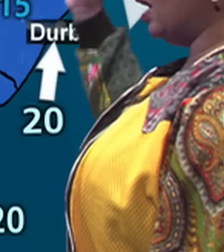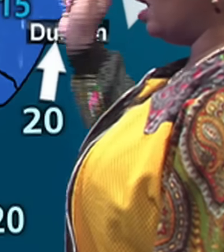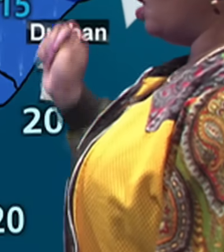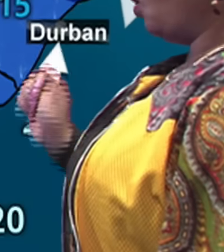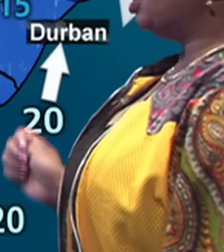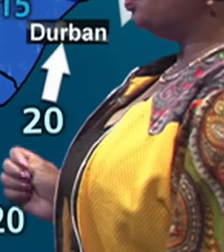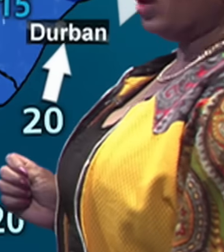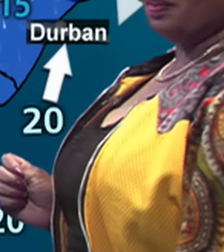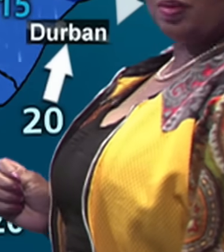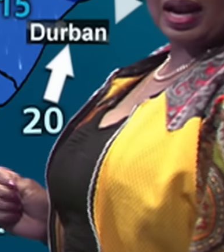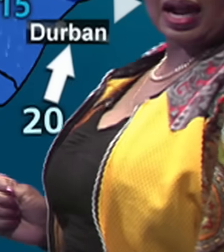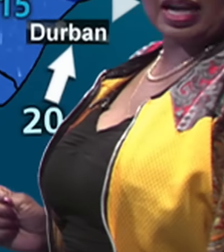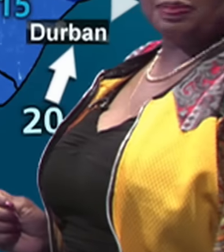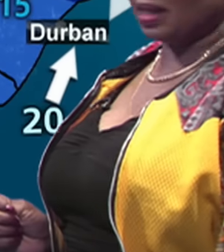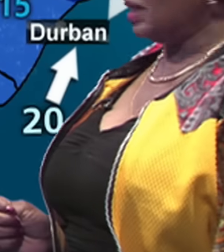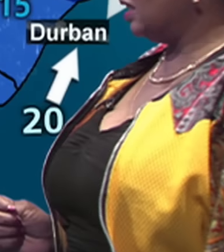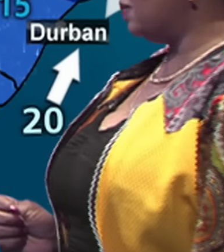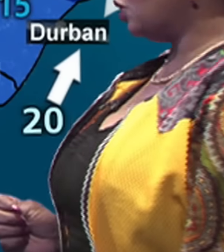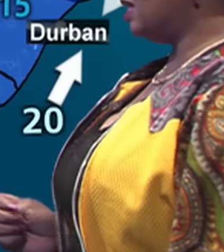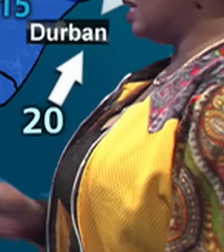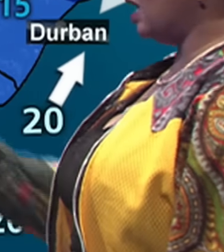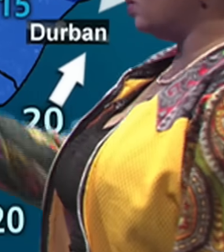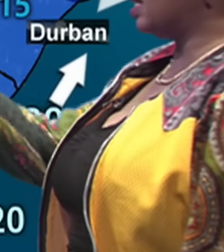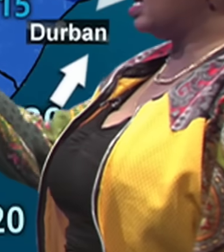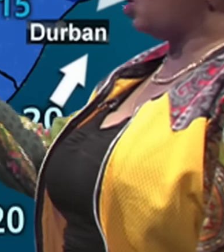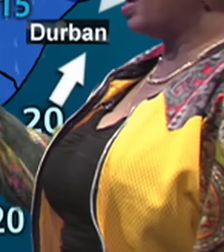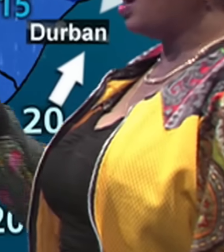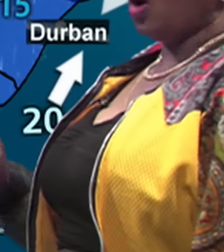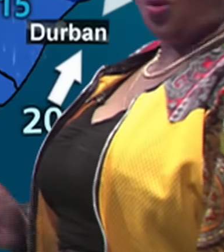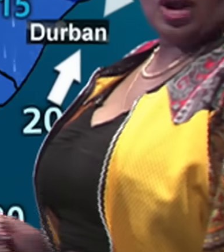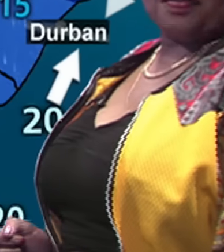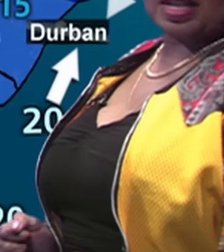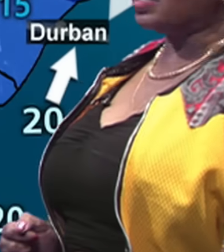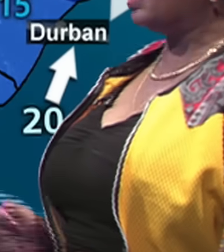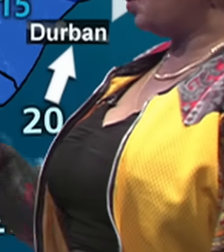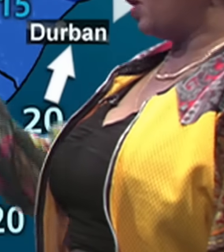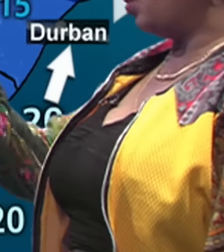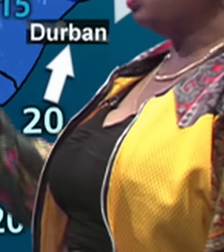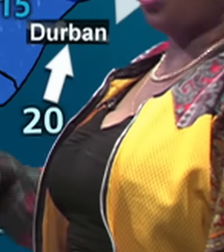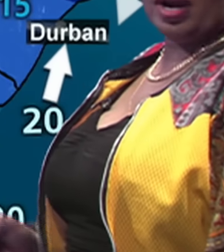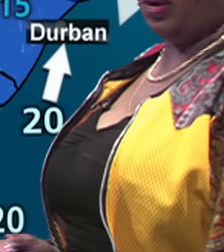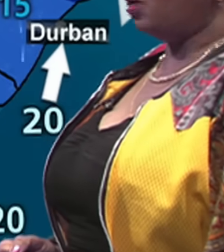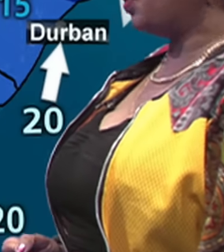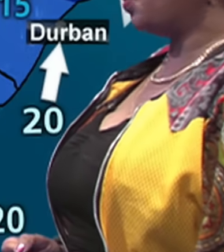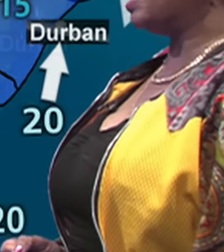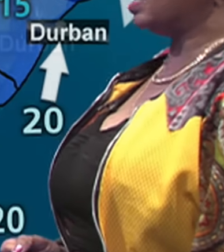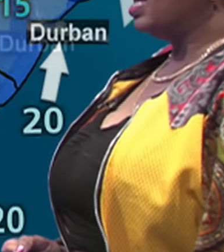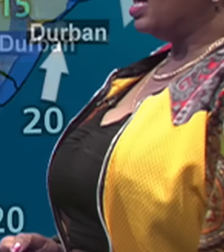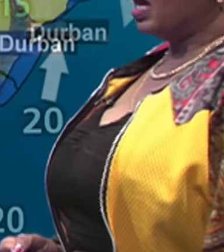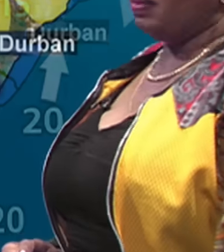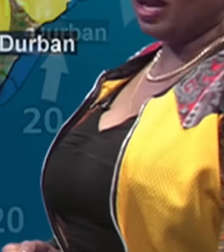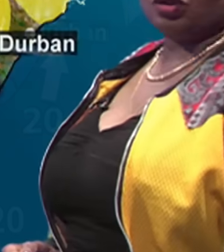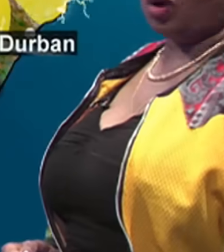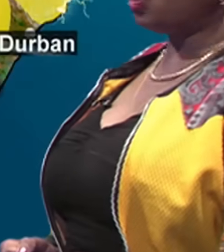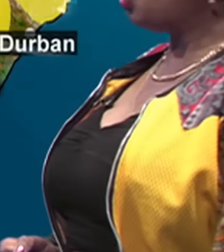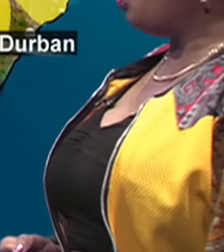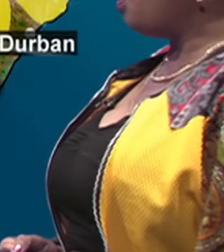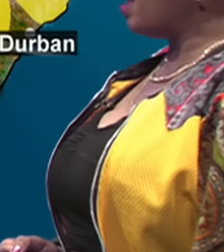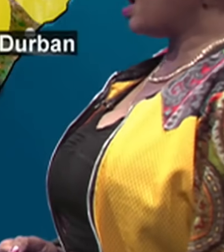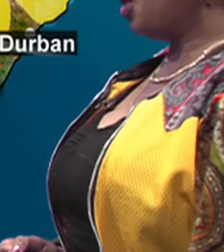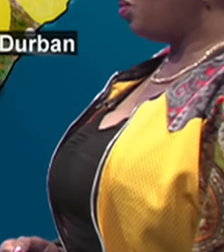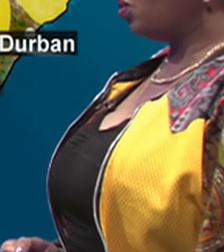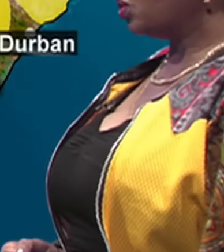lebelela gona godimo go la Mpumalanga ka diperesente tše 60 go tsenelela gona go la Freistata go ya godimo gona go la North north west re lebelela jalo